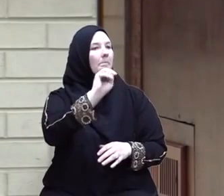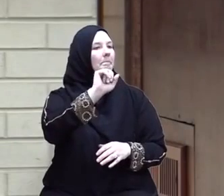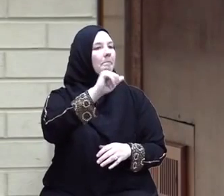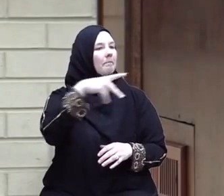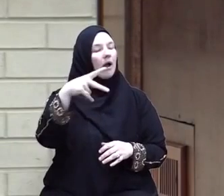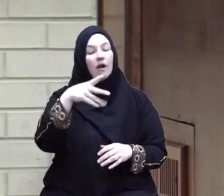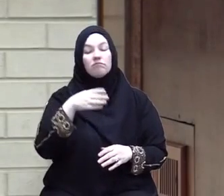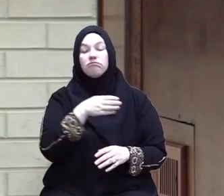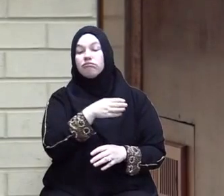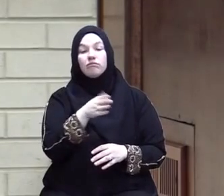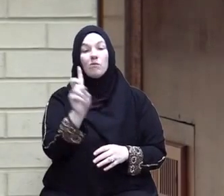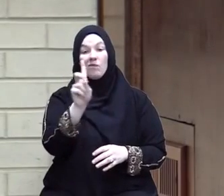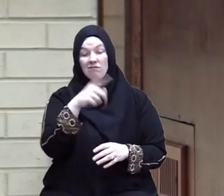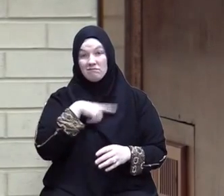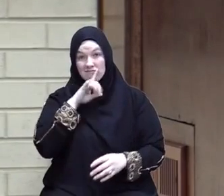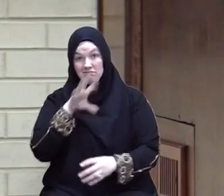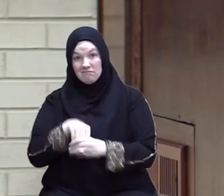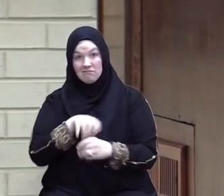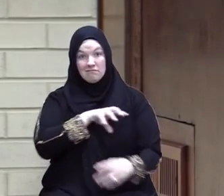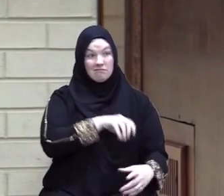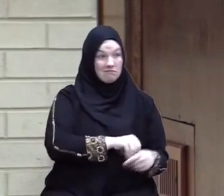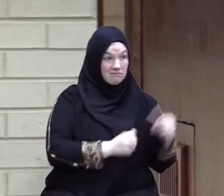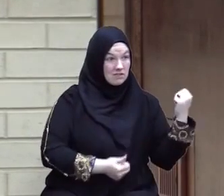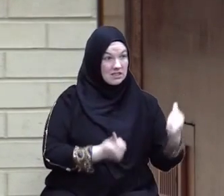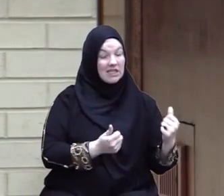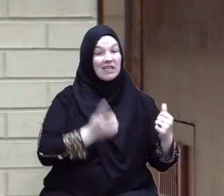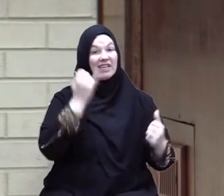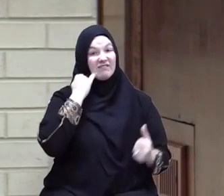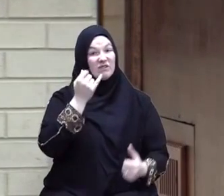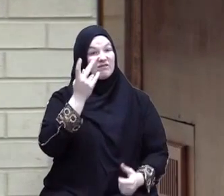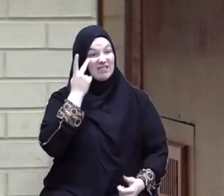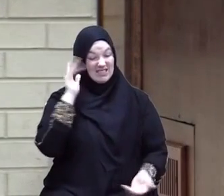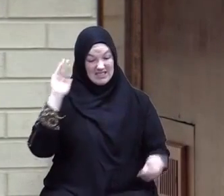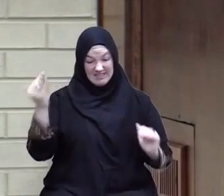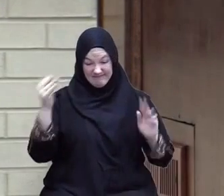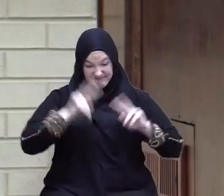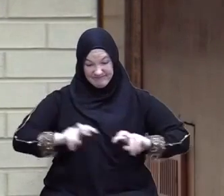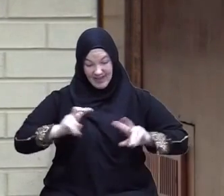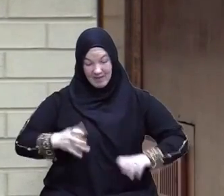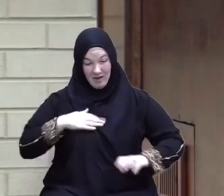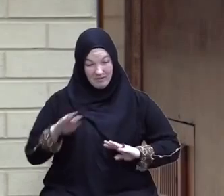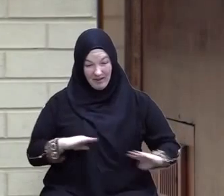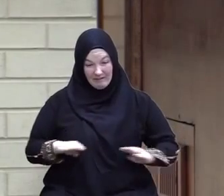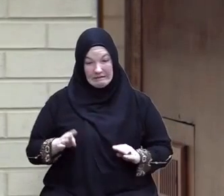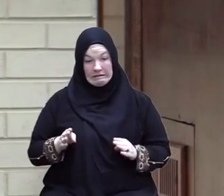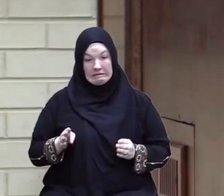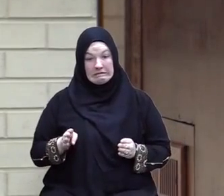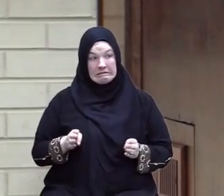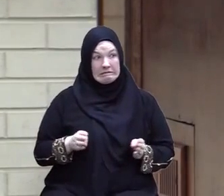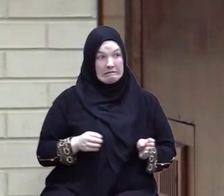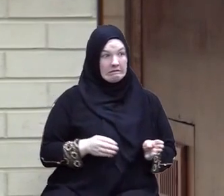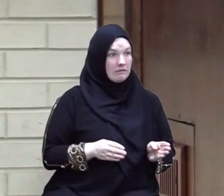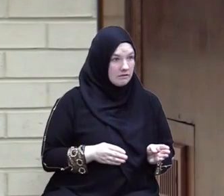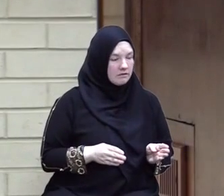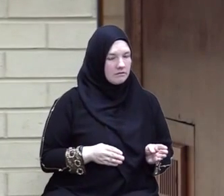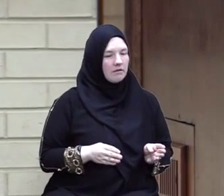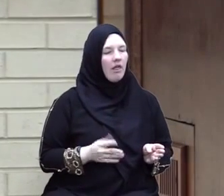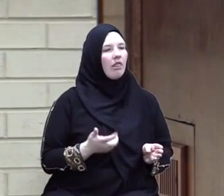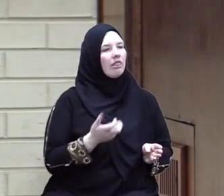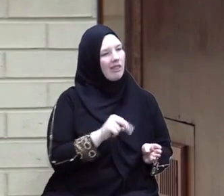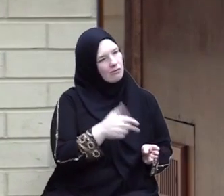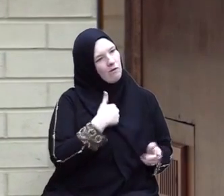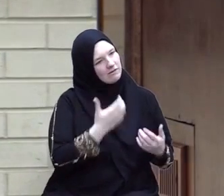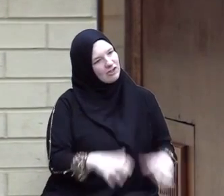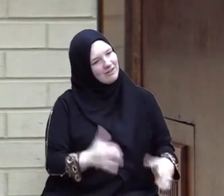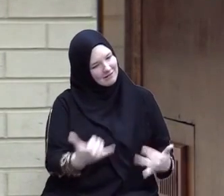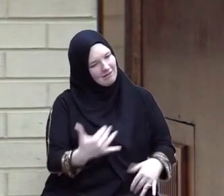Allah, where you belong, and if you find your behavior putting you where you don't want to be, then you have